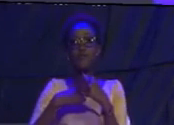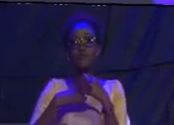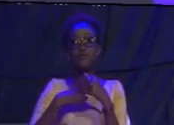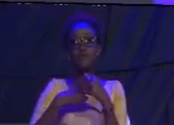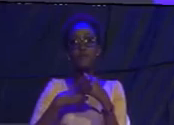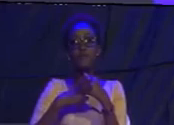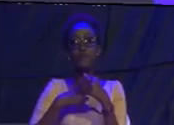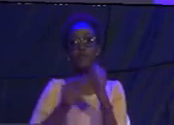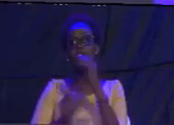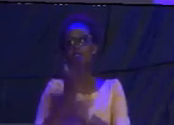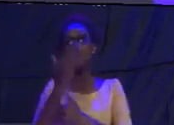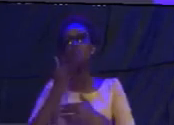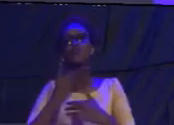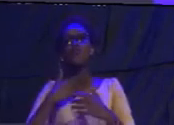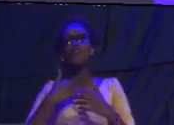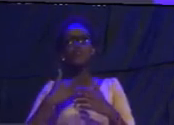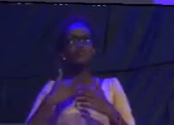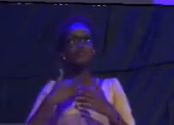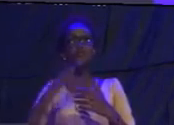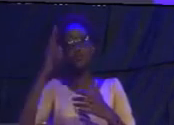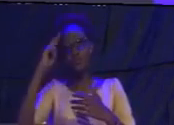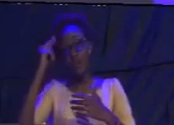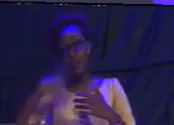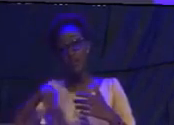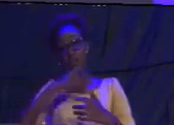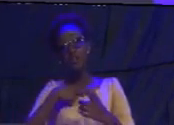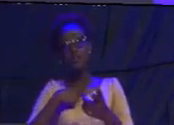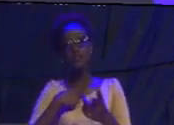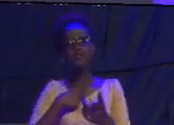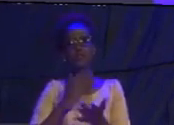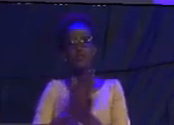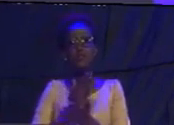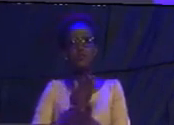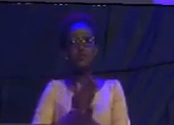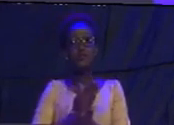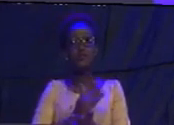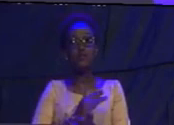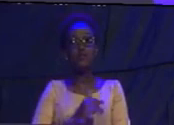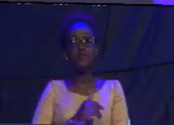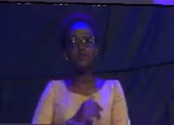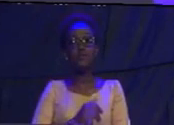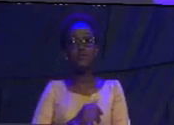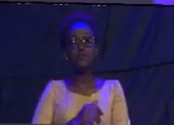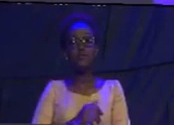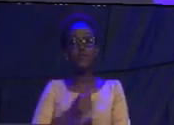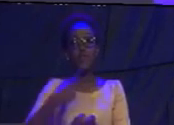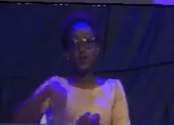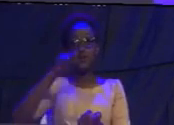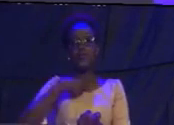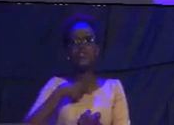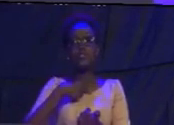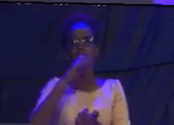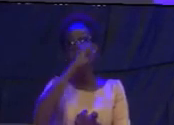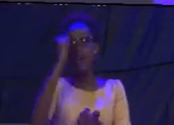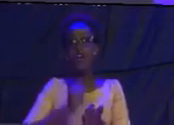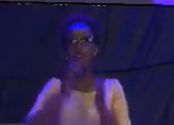2017, brethren, Iman yashakutwibutsa mu buryo budasubirwamo. God wants to remind us irrevocably